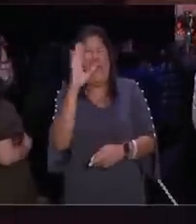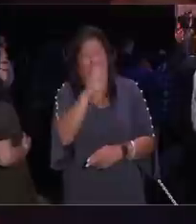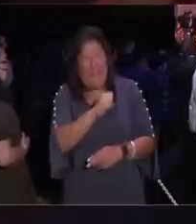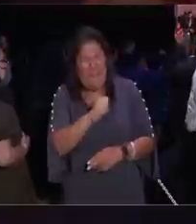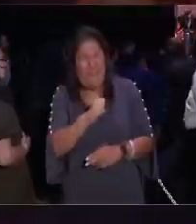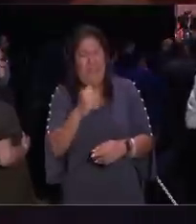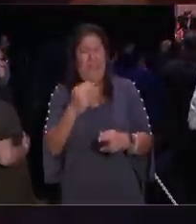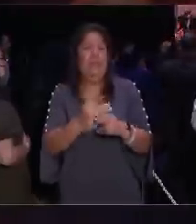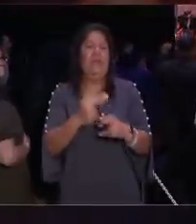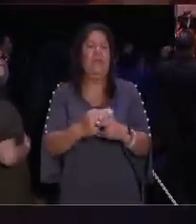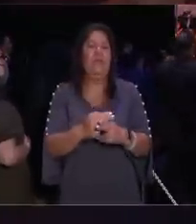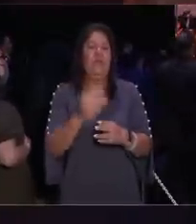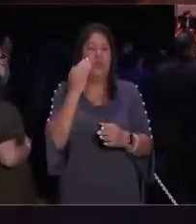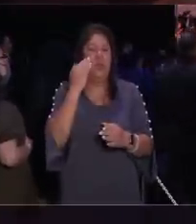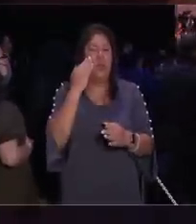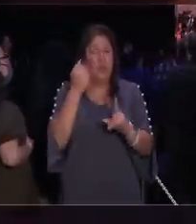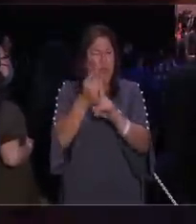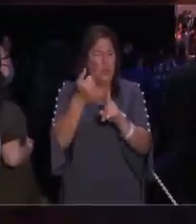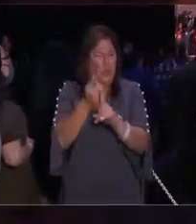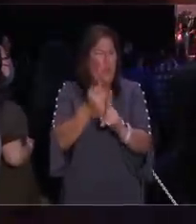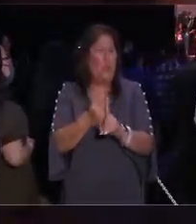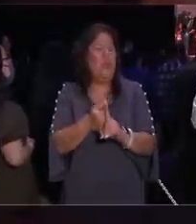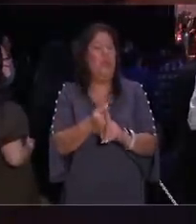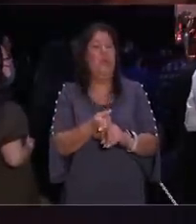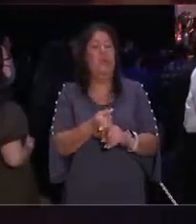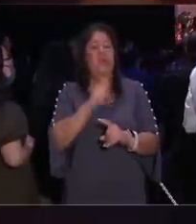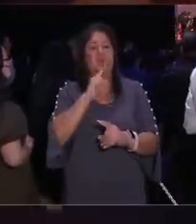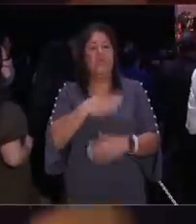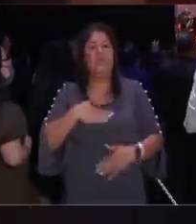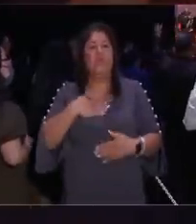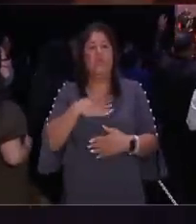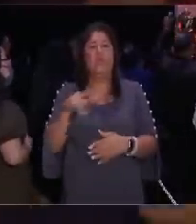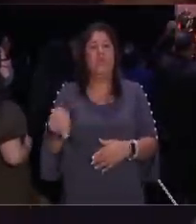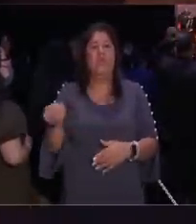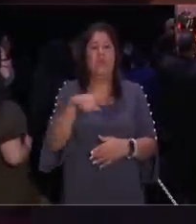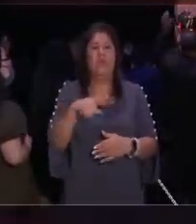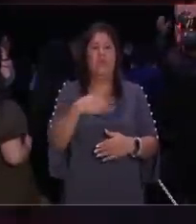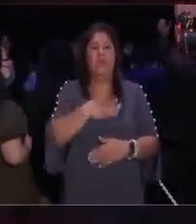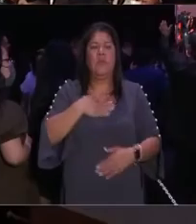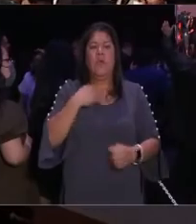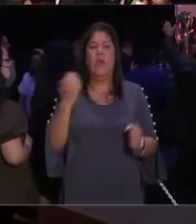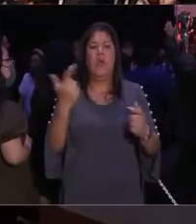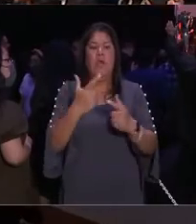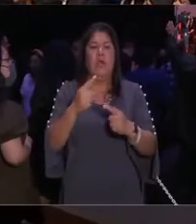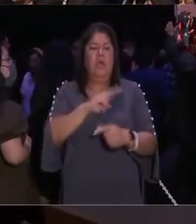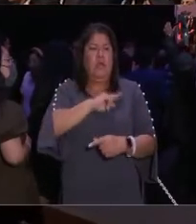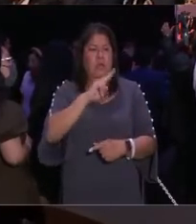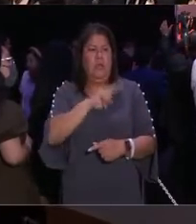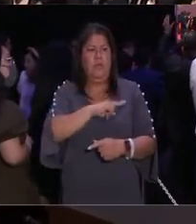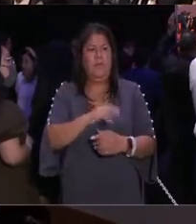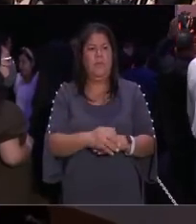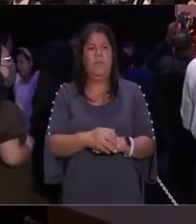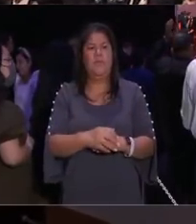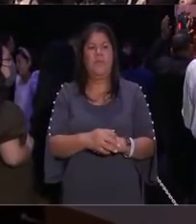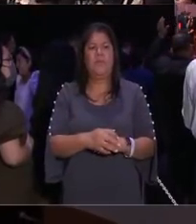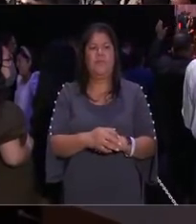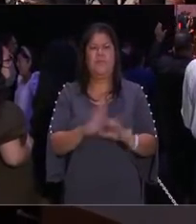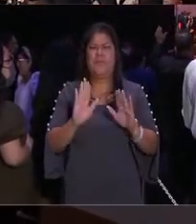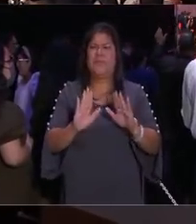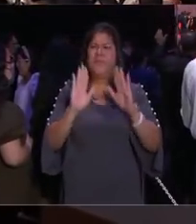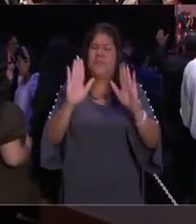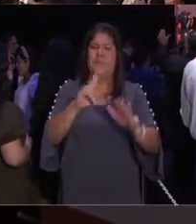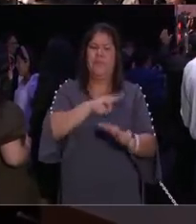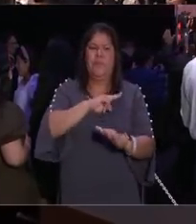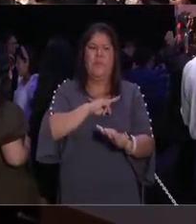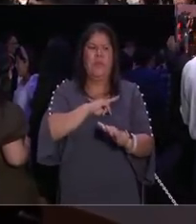miss some of those names. You know who you are. I appreciate you. I appreciate all of our ushers. We have great